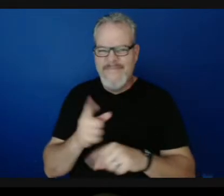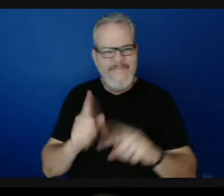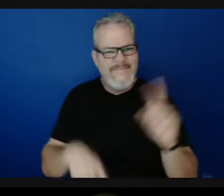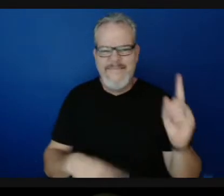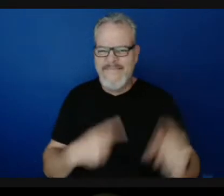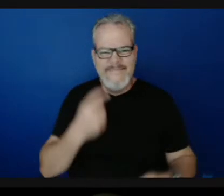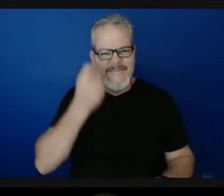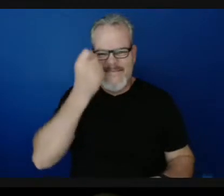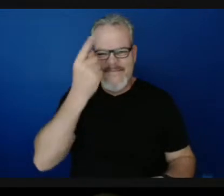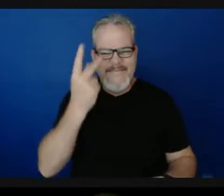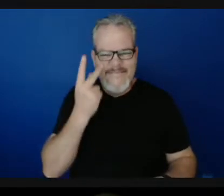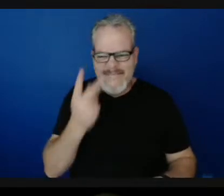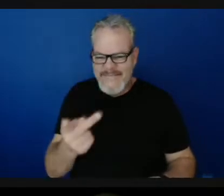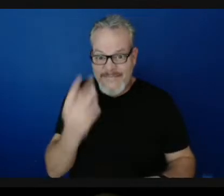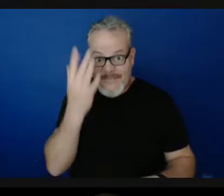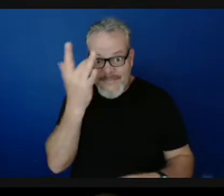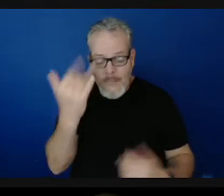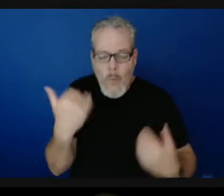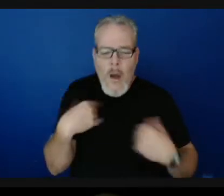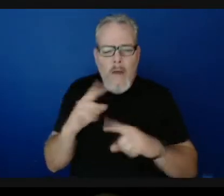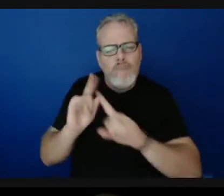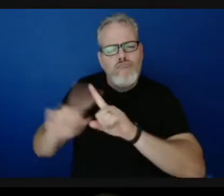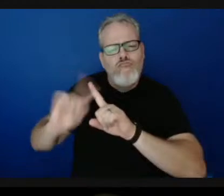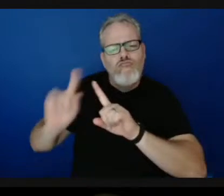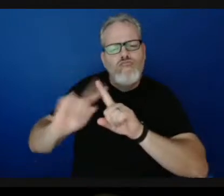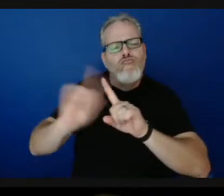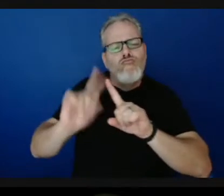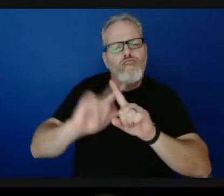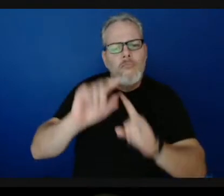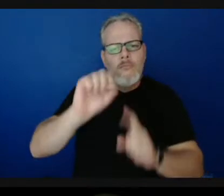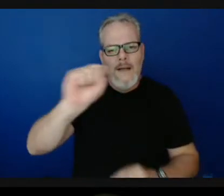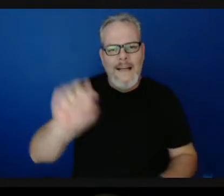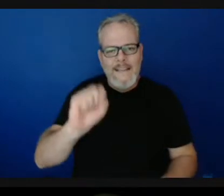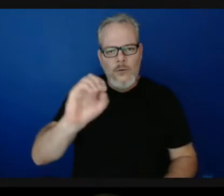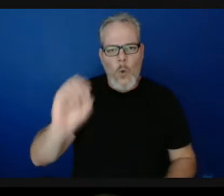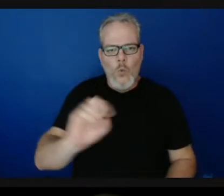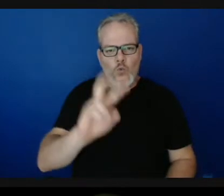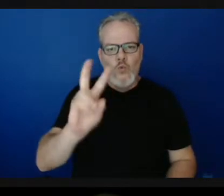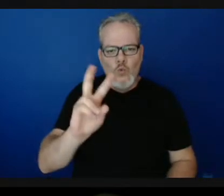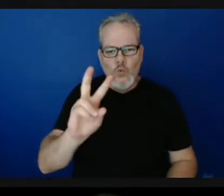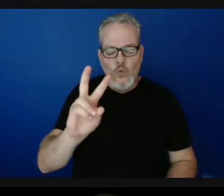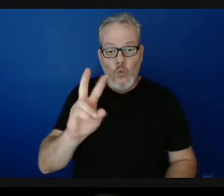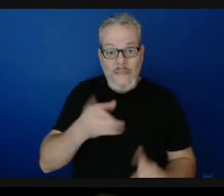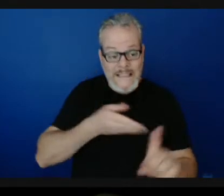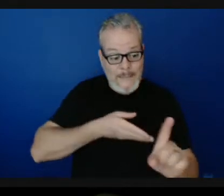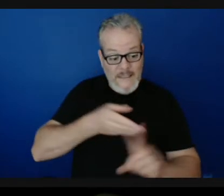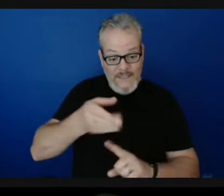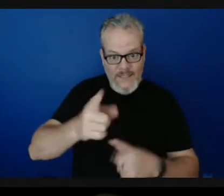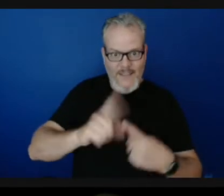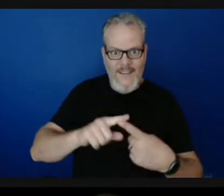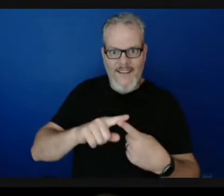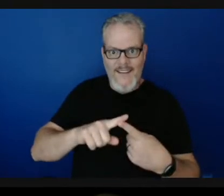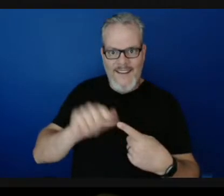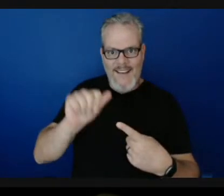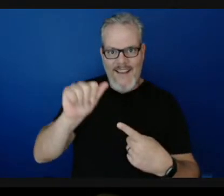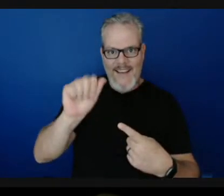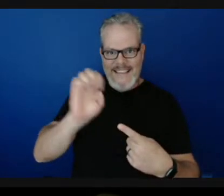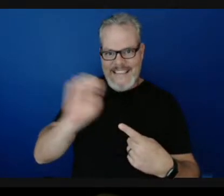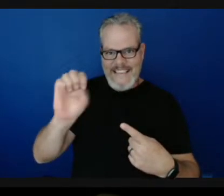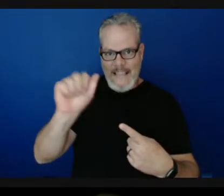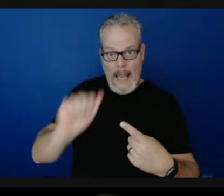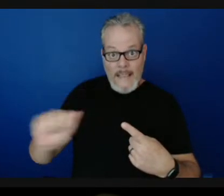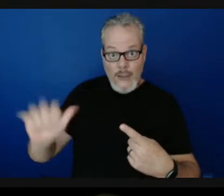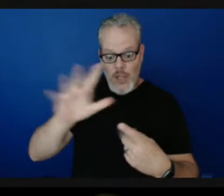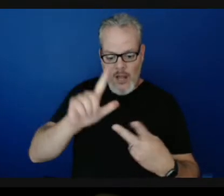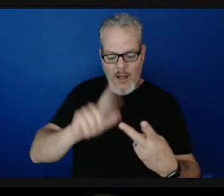of other SO2 sources you can see, especially in Africa and East Asia here, that are just adding